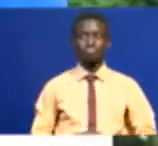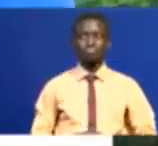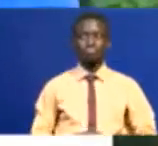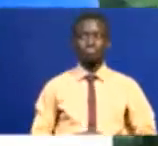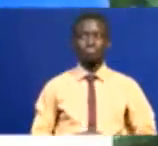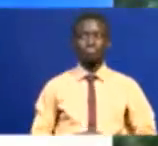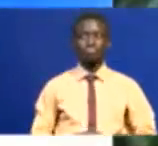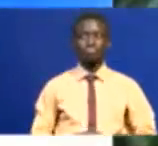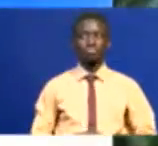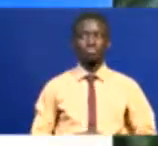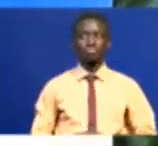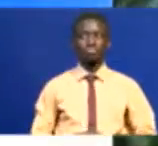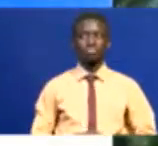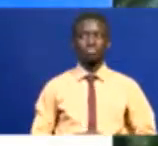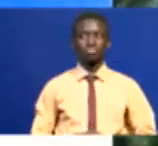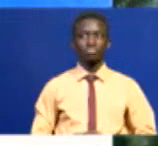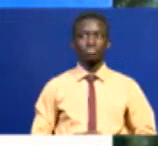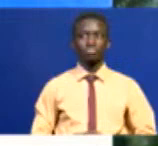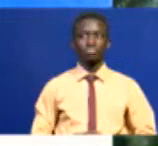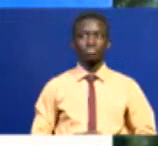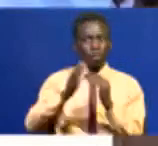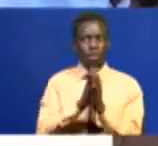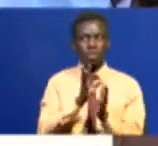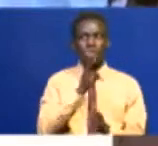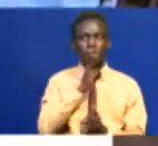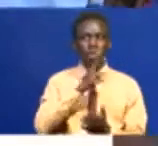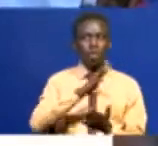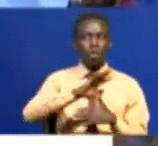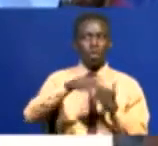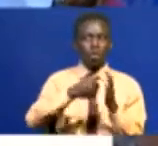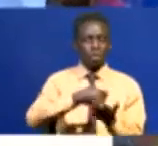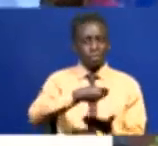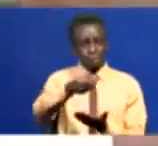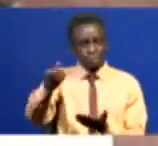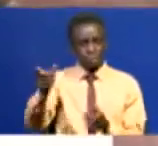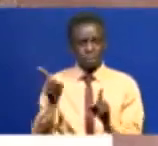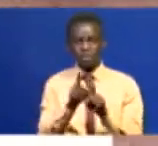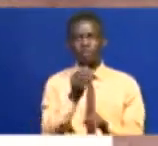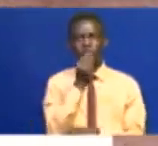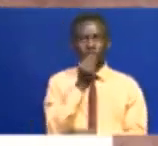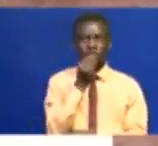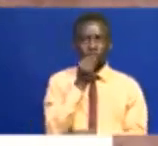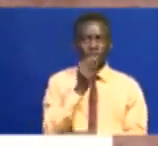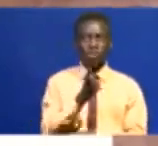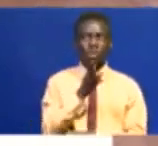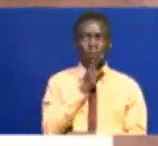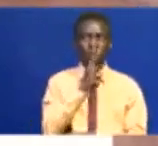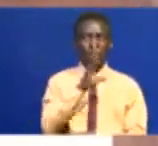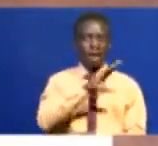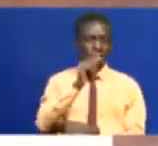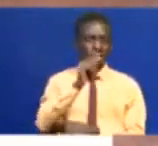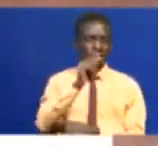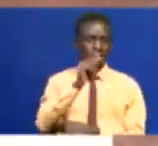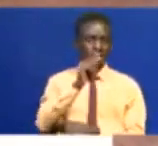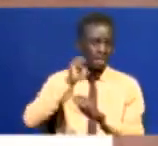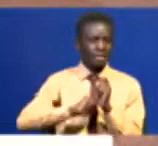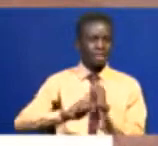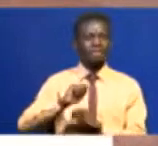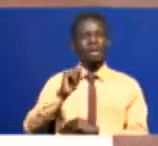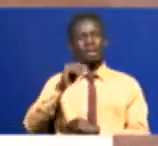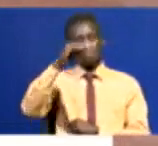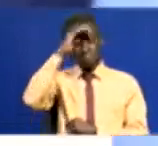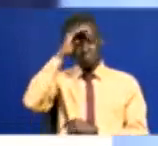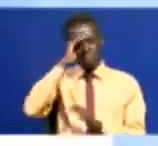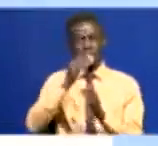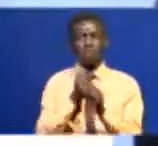Here, flour is mixed with water and sprinkled as food. Water and traditional brews follows